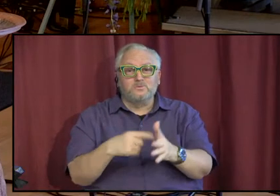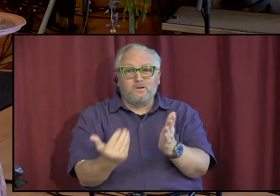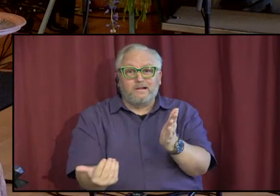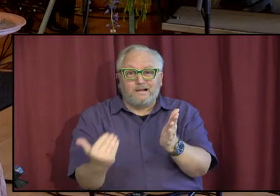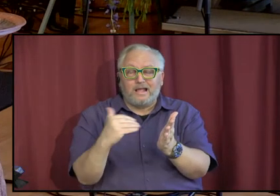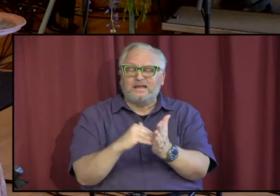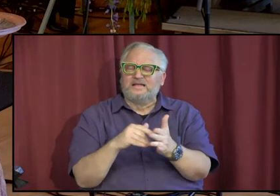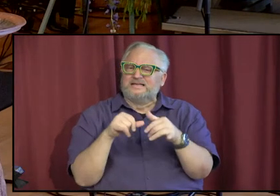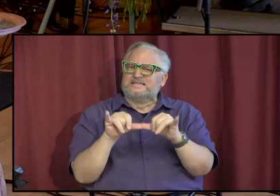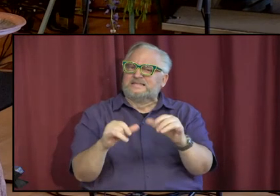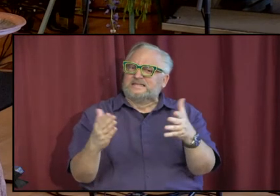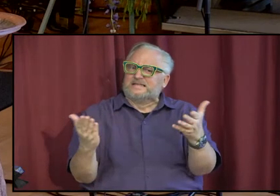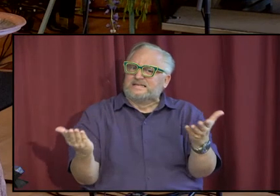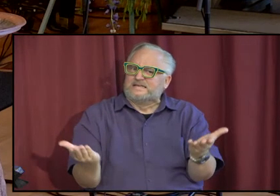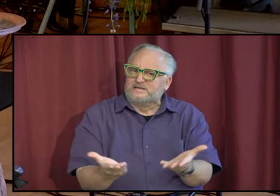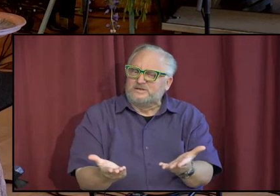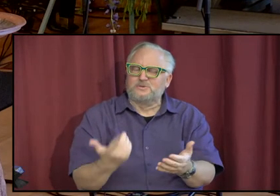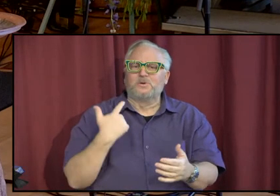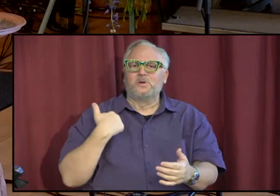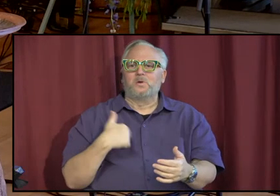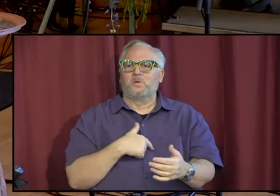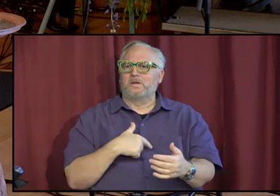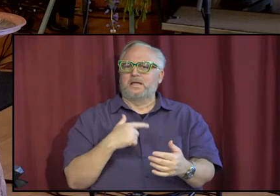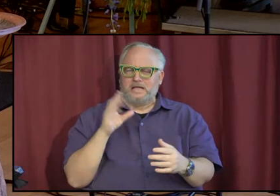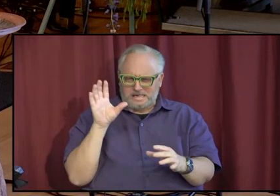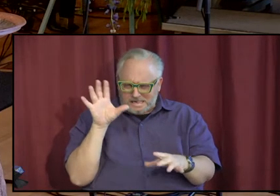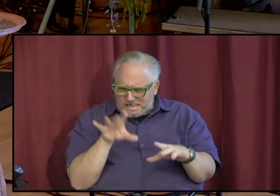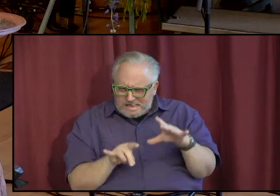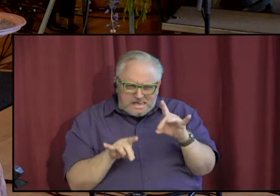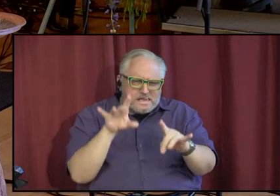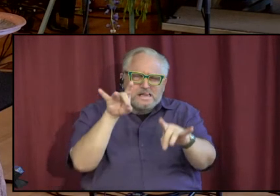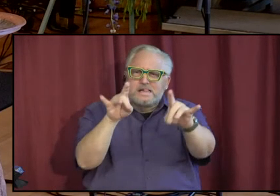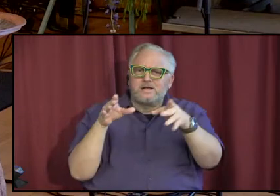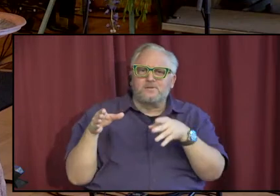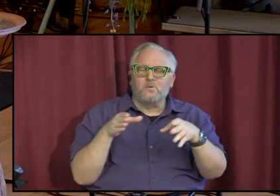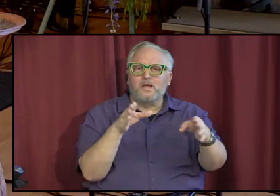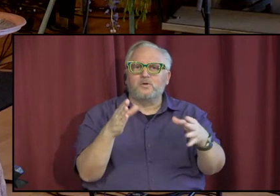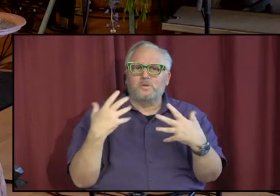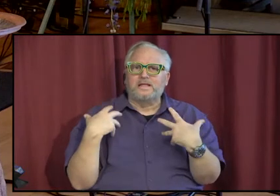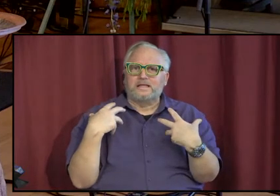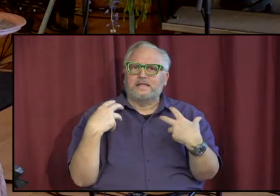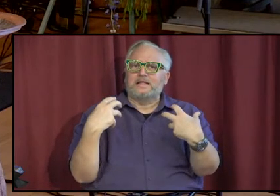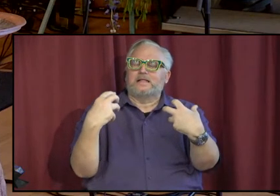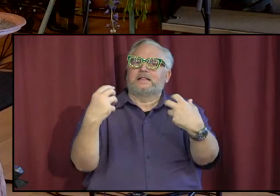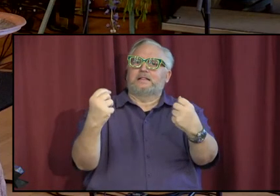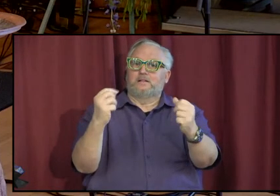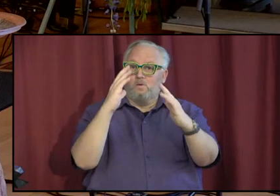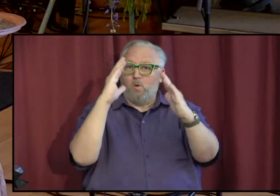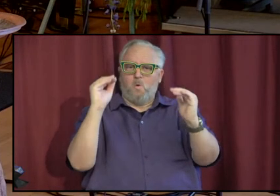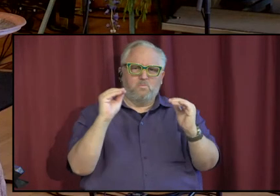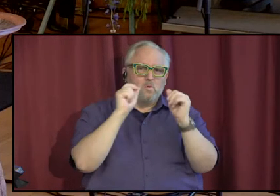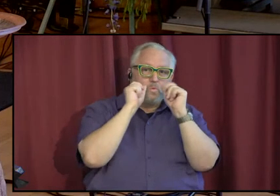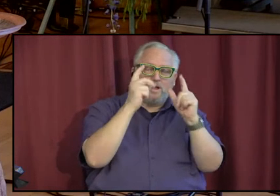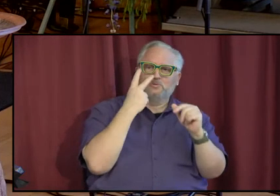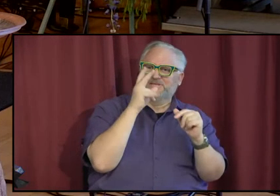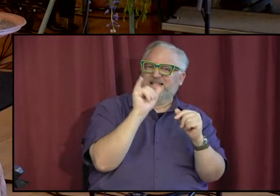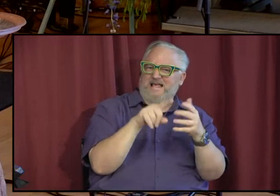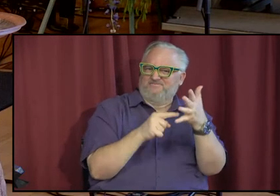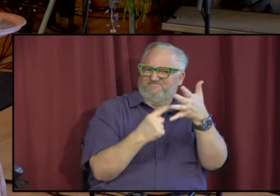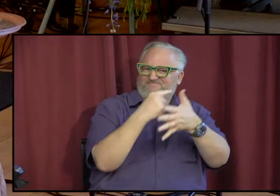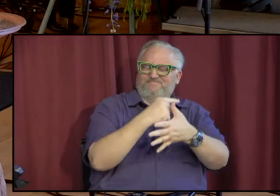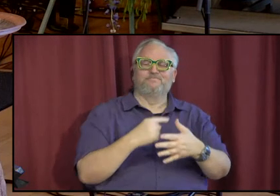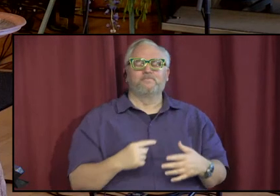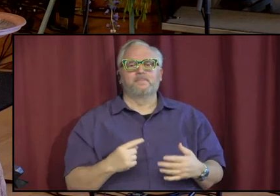even here we are finding our way to healing and hope. That even now we